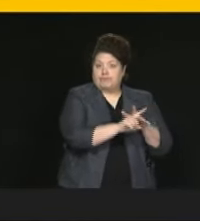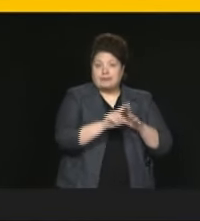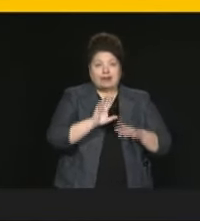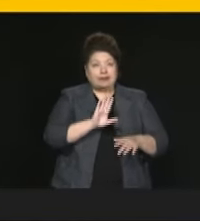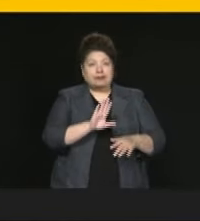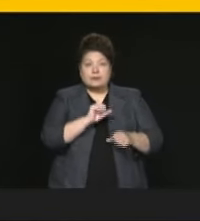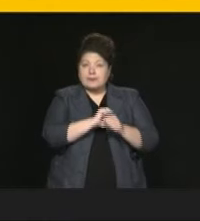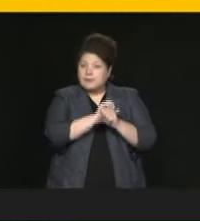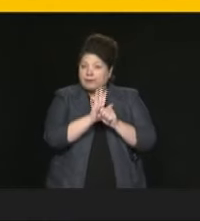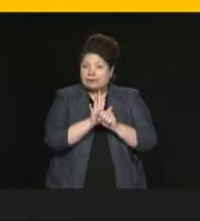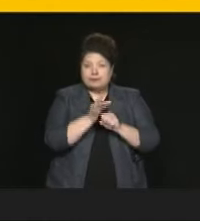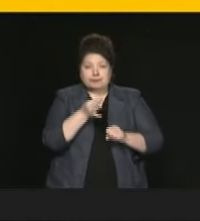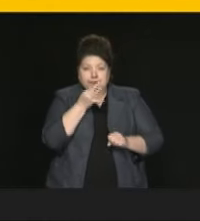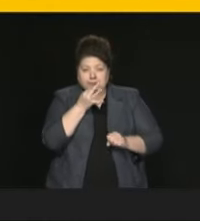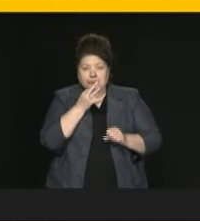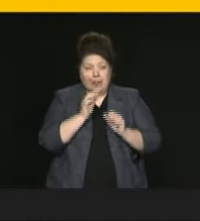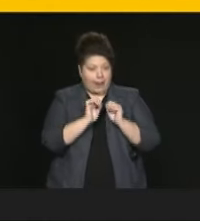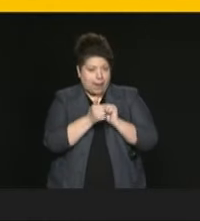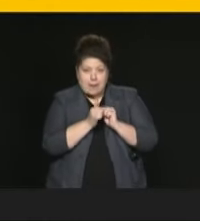these outbreaks.